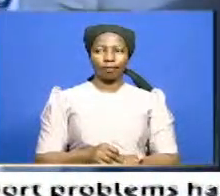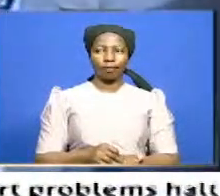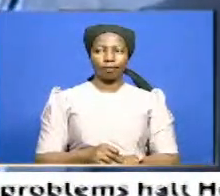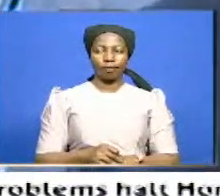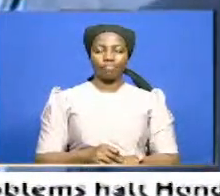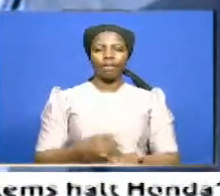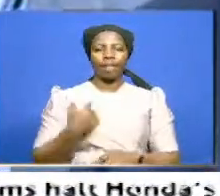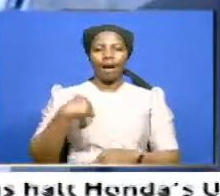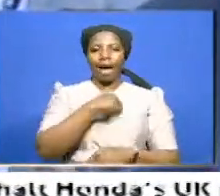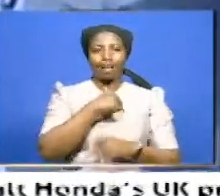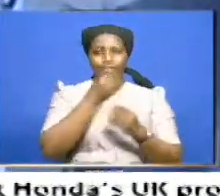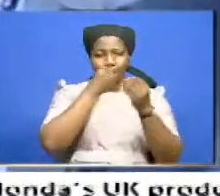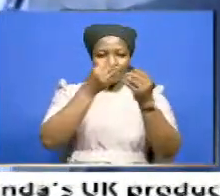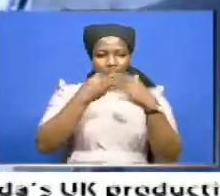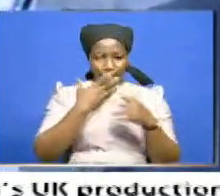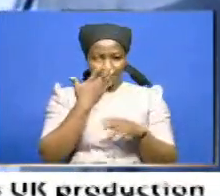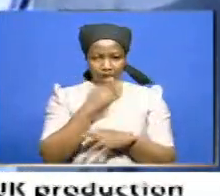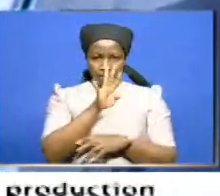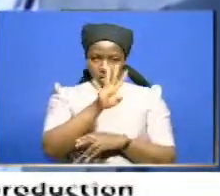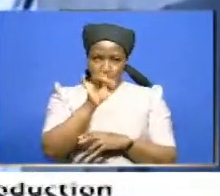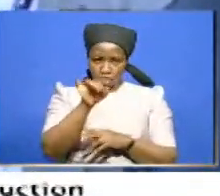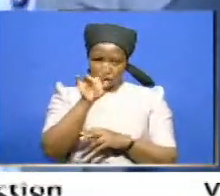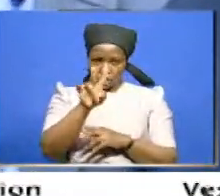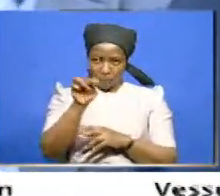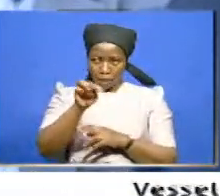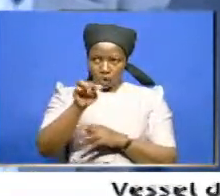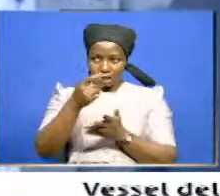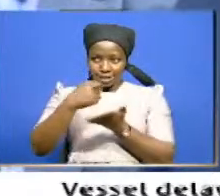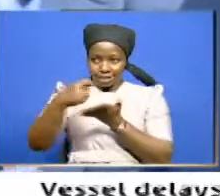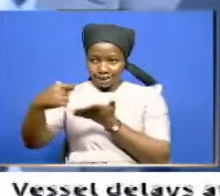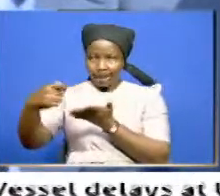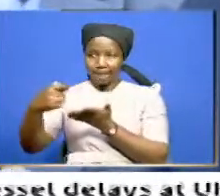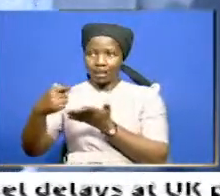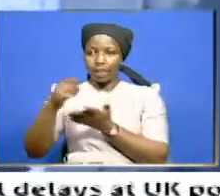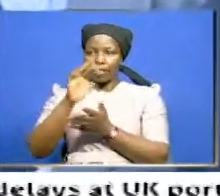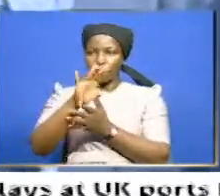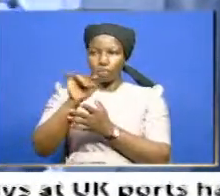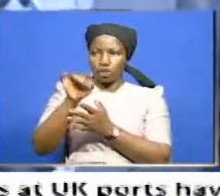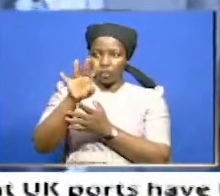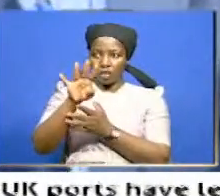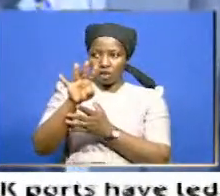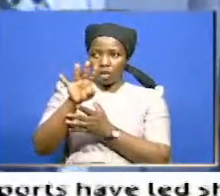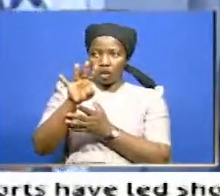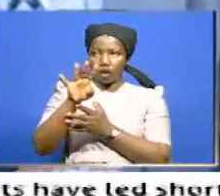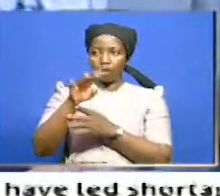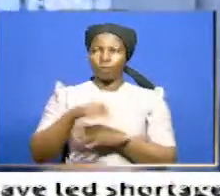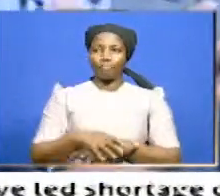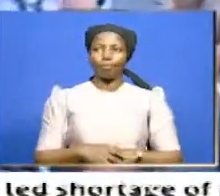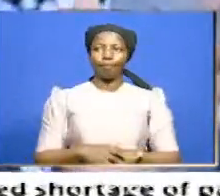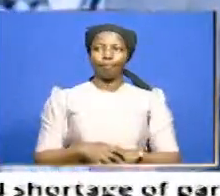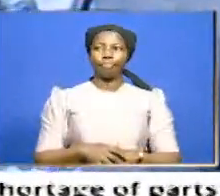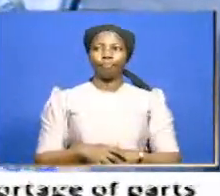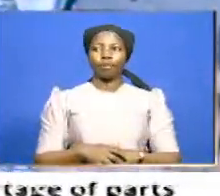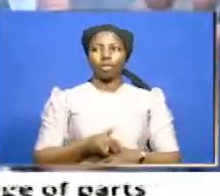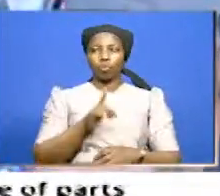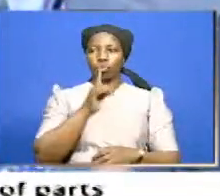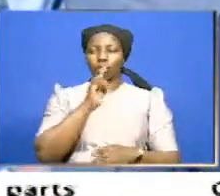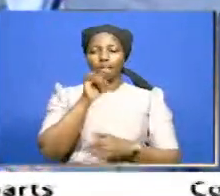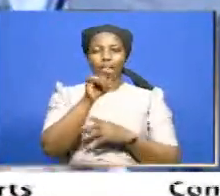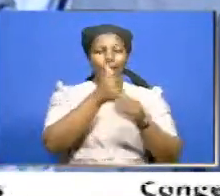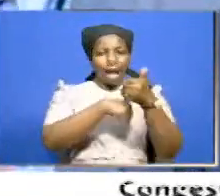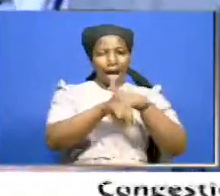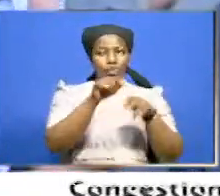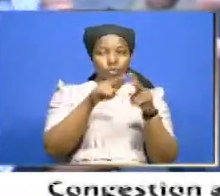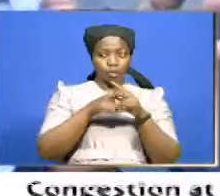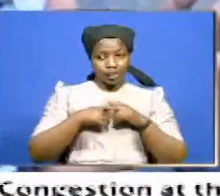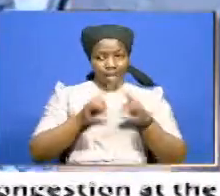We have been told there are 4.2 million signatures, 4.4. So the exercise will